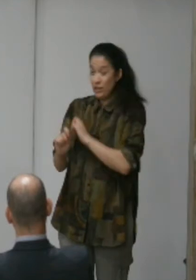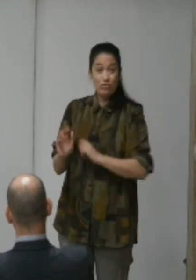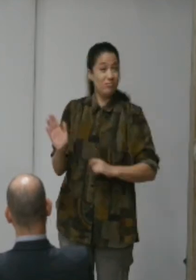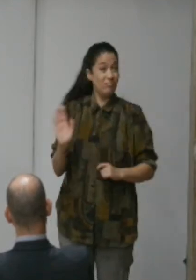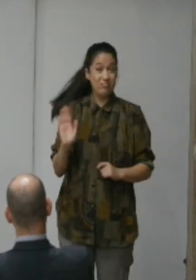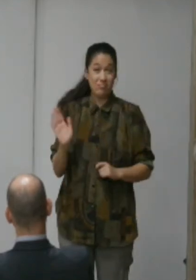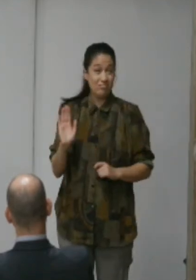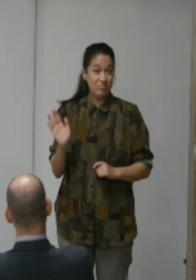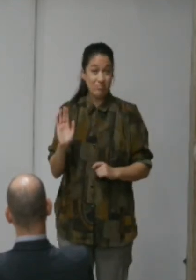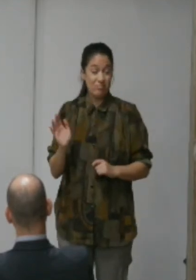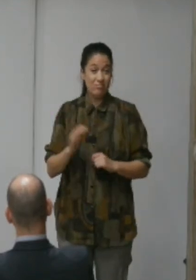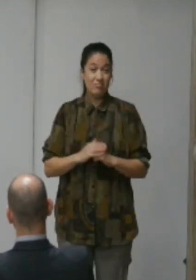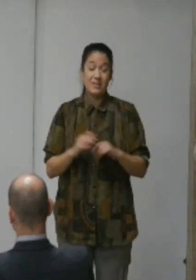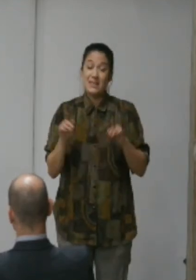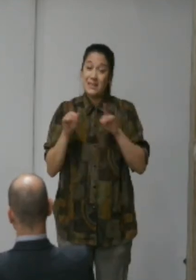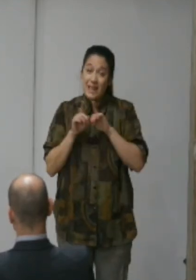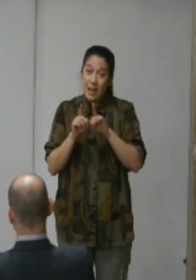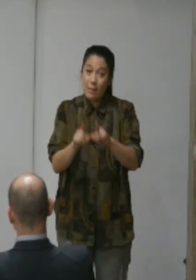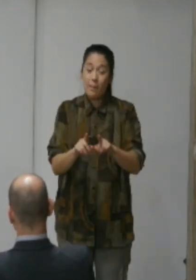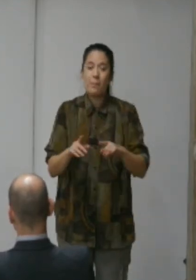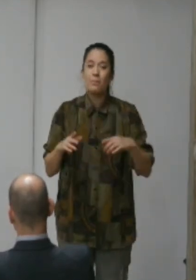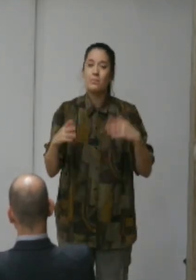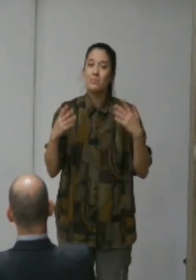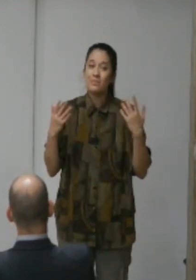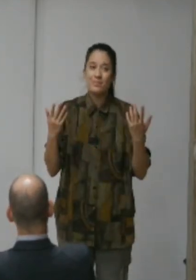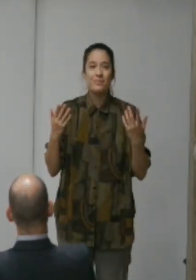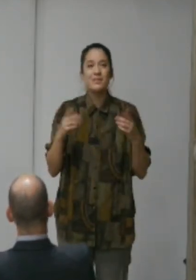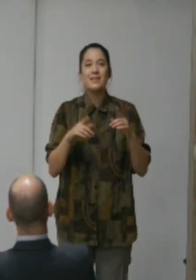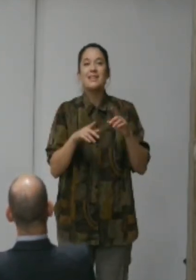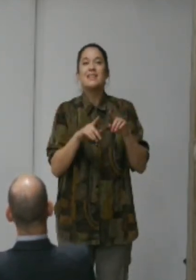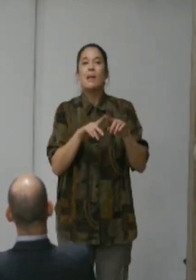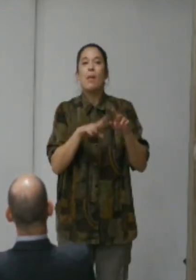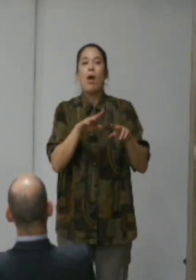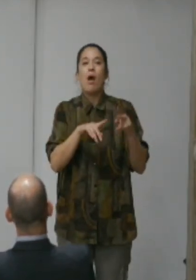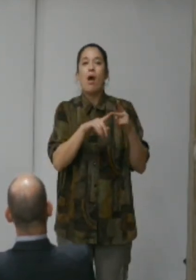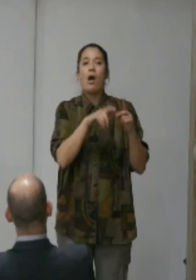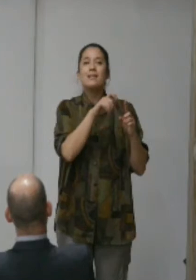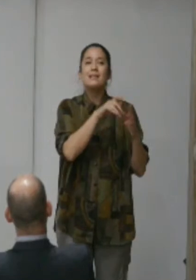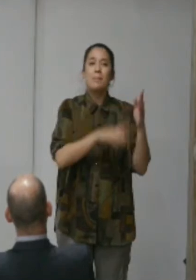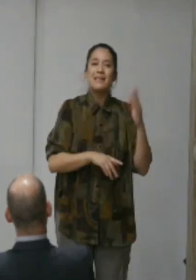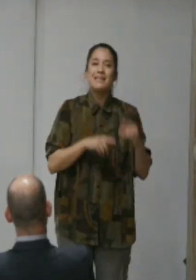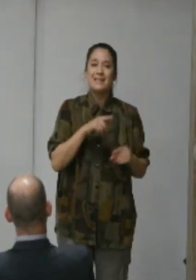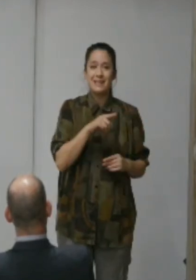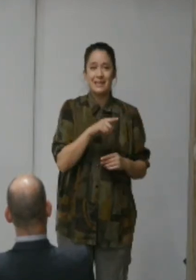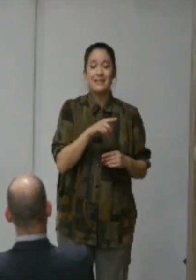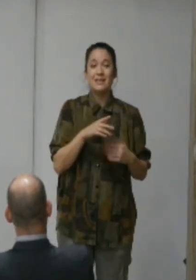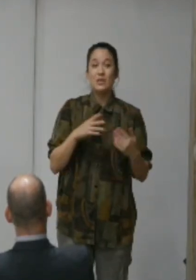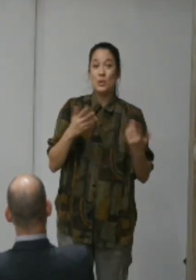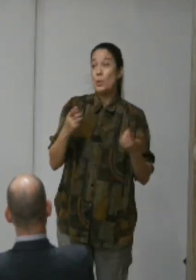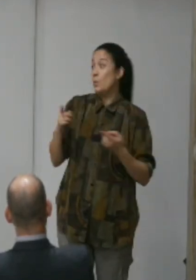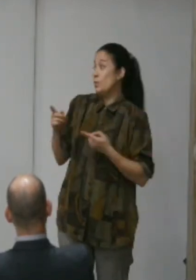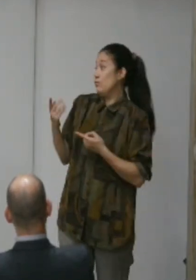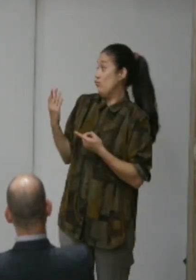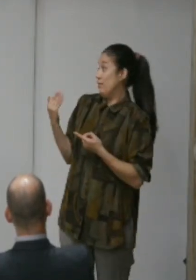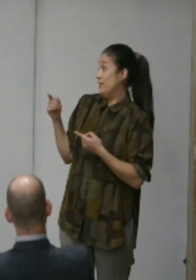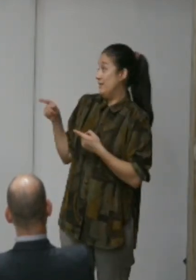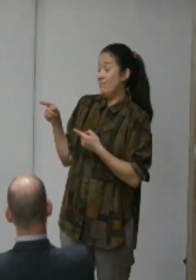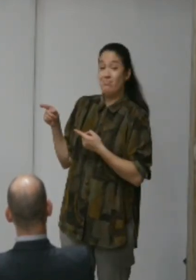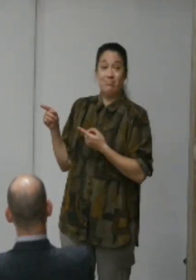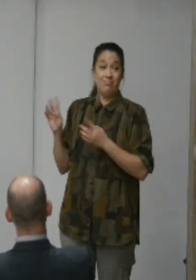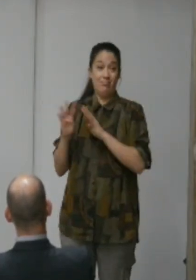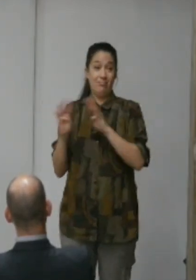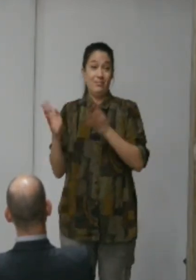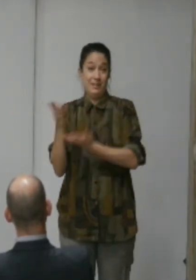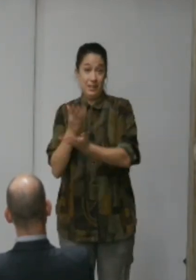even begin to talk about specific disabilities, that, you know, this discussion needs to be framed in.